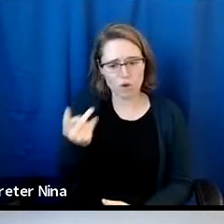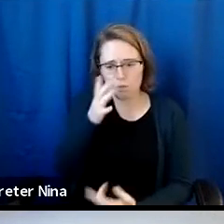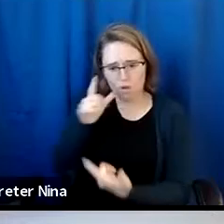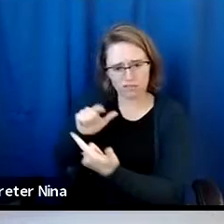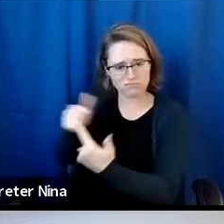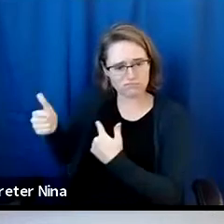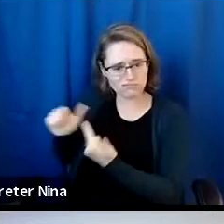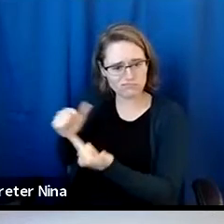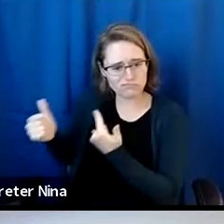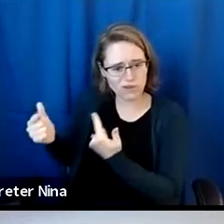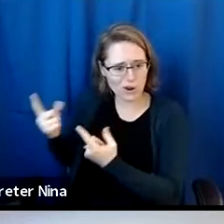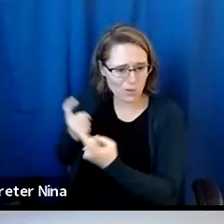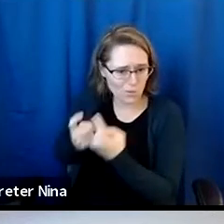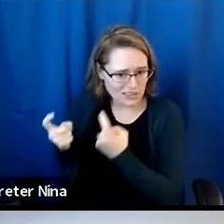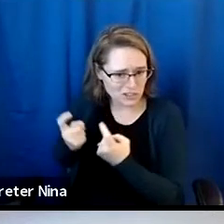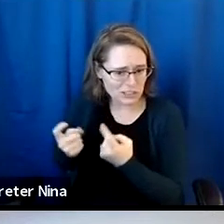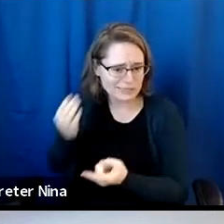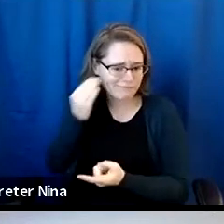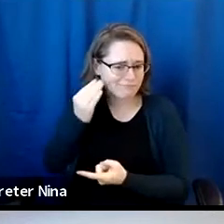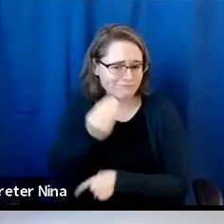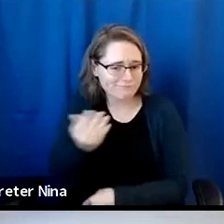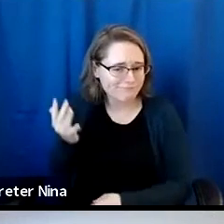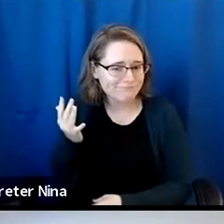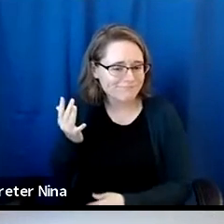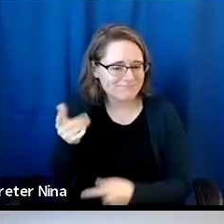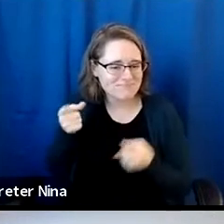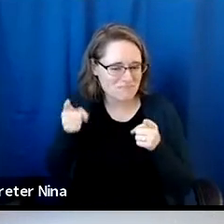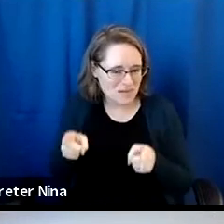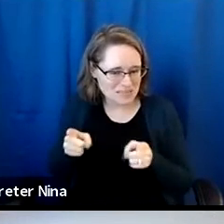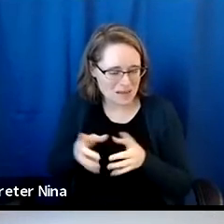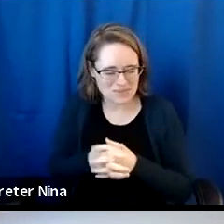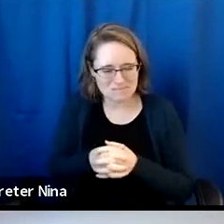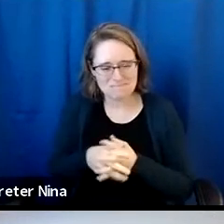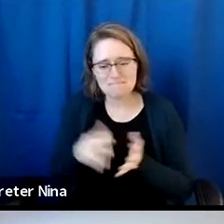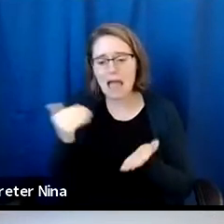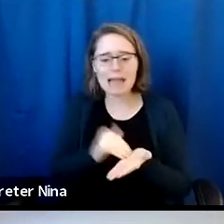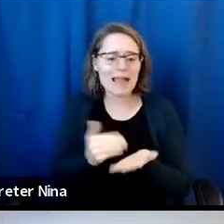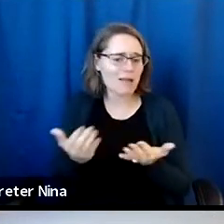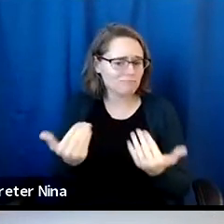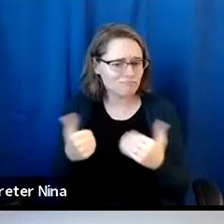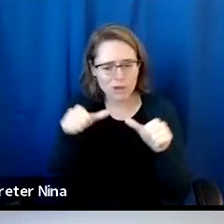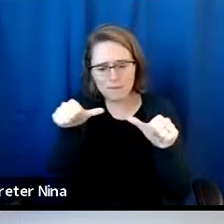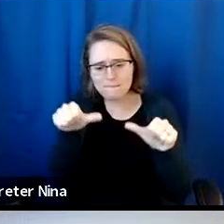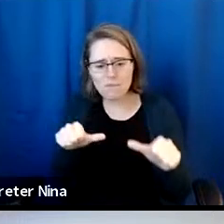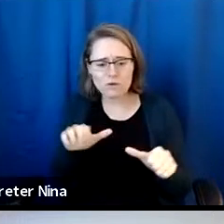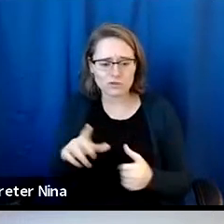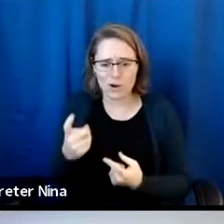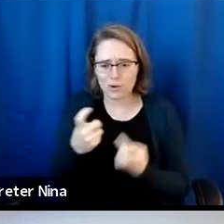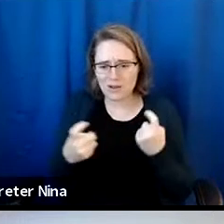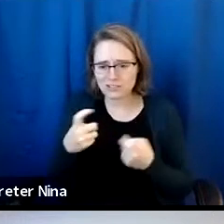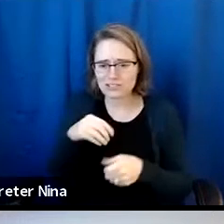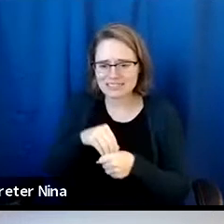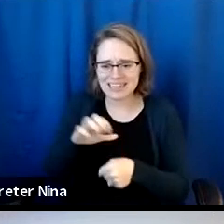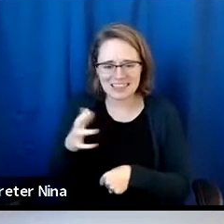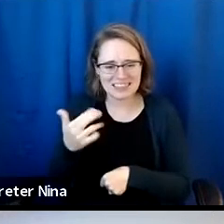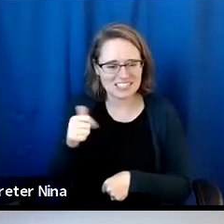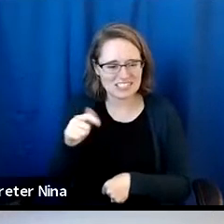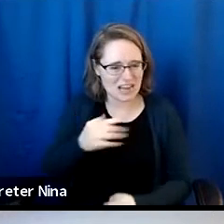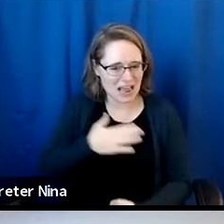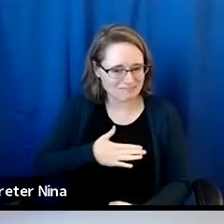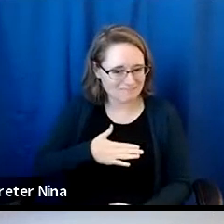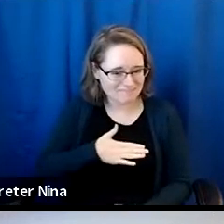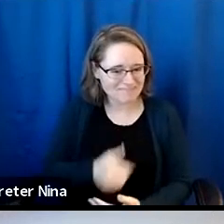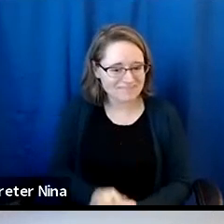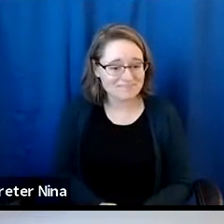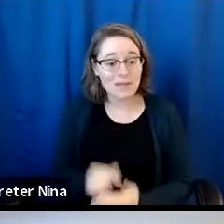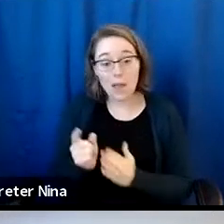and forth so that you are just aware of what is happening. And again, feel free to post your questions in the chat. So in